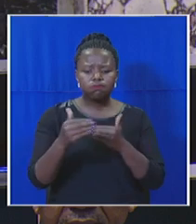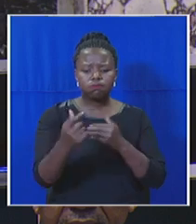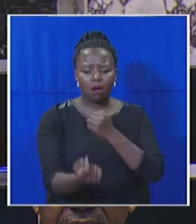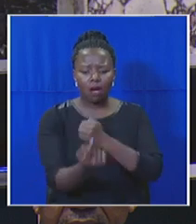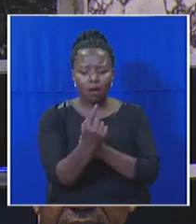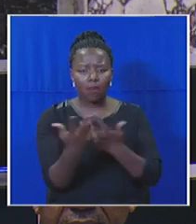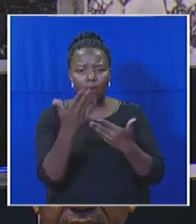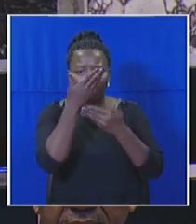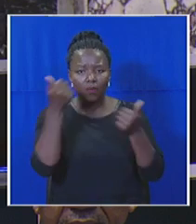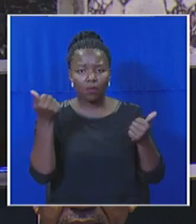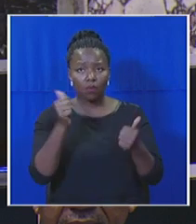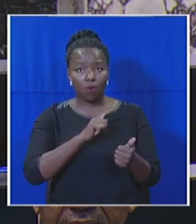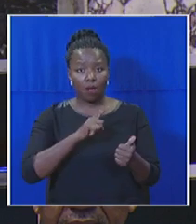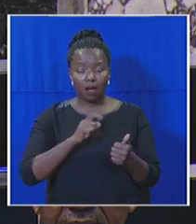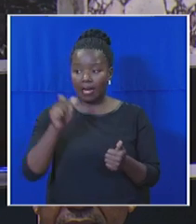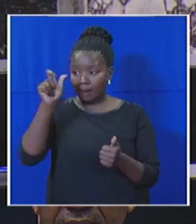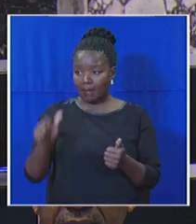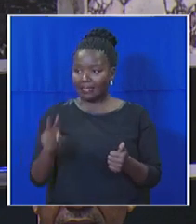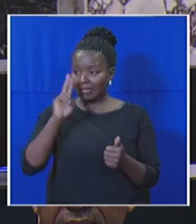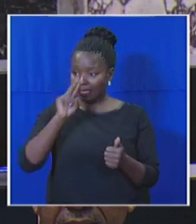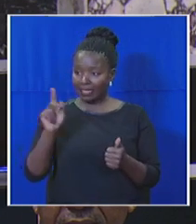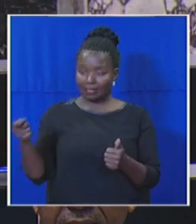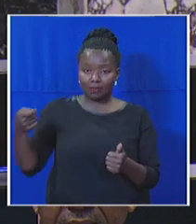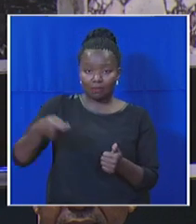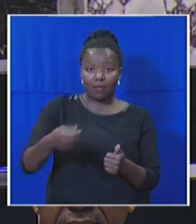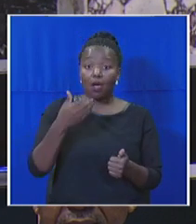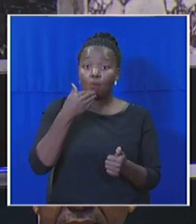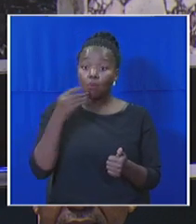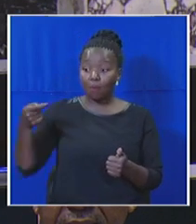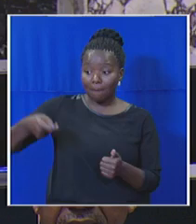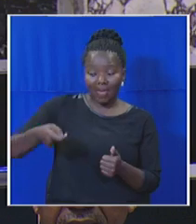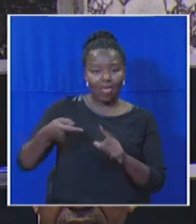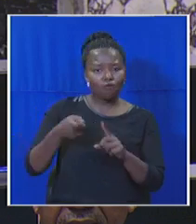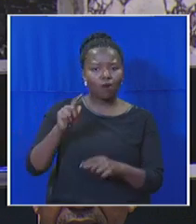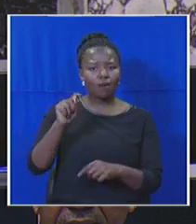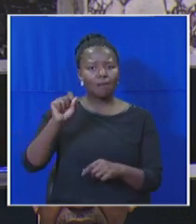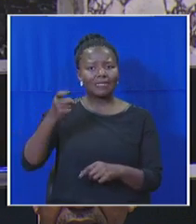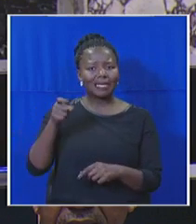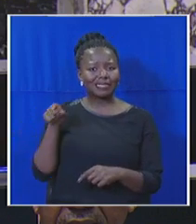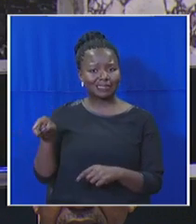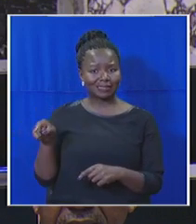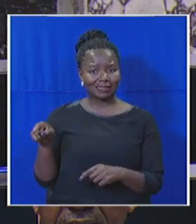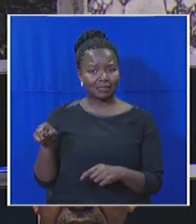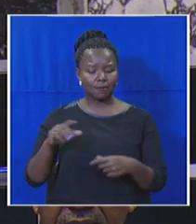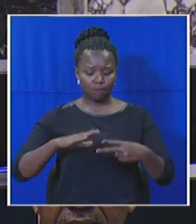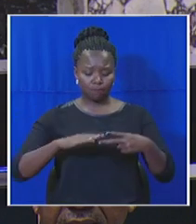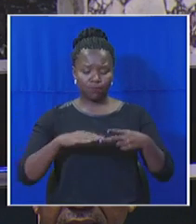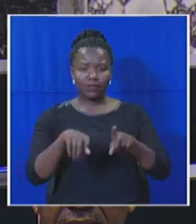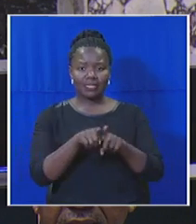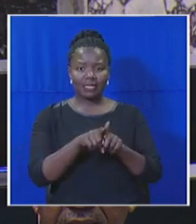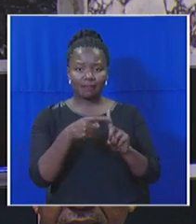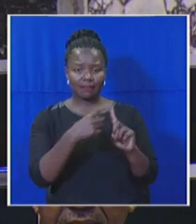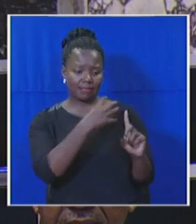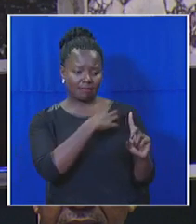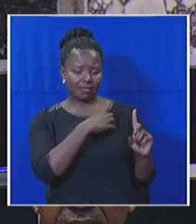day, somebody must pay, and ultimately, it is the taxpayer. Secondly, Minister Nzimande then